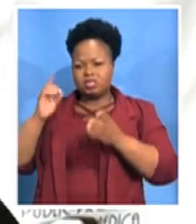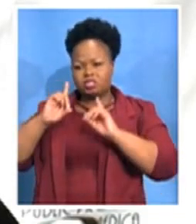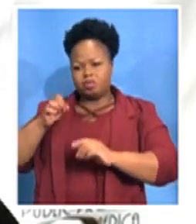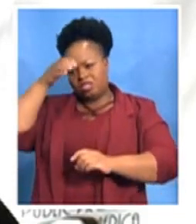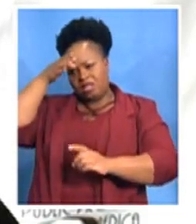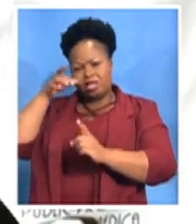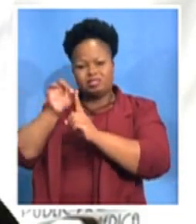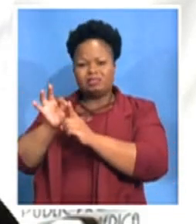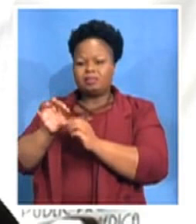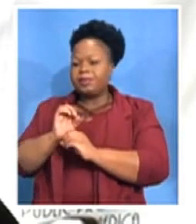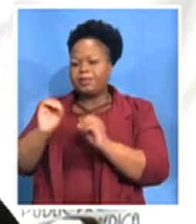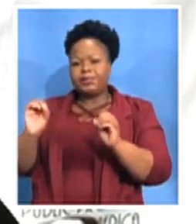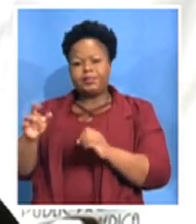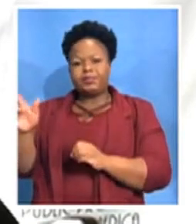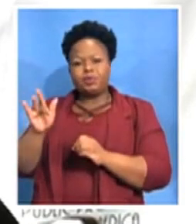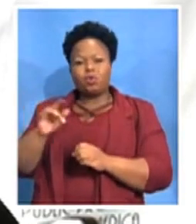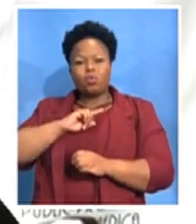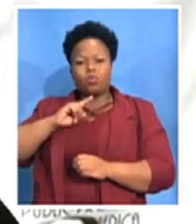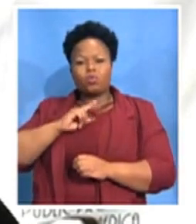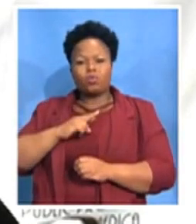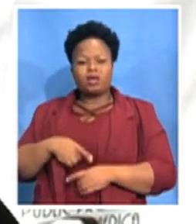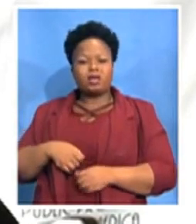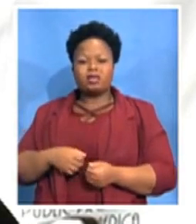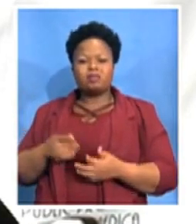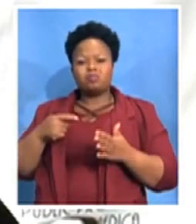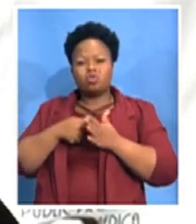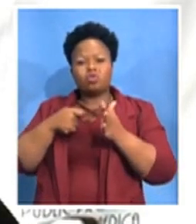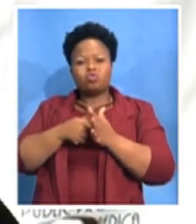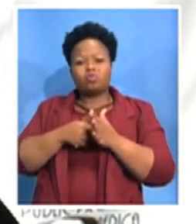centralization of procurement to provincial level.